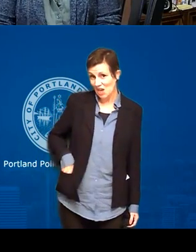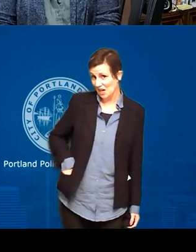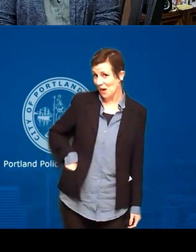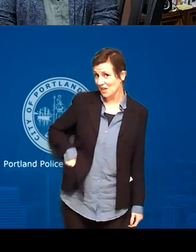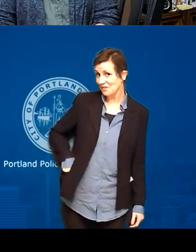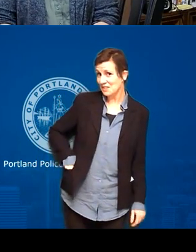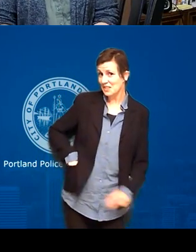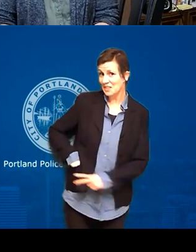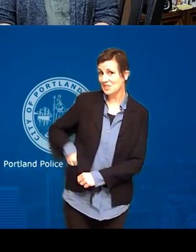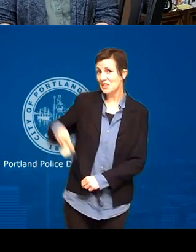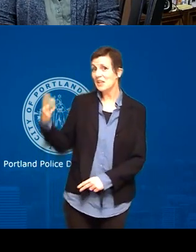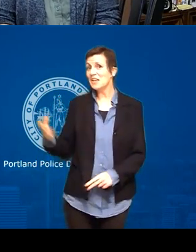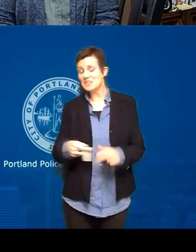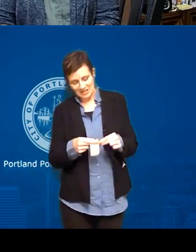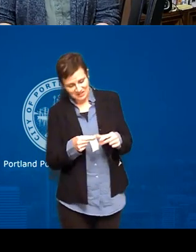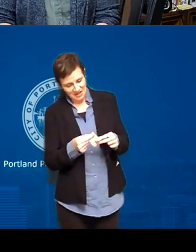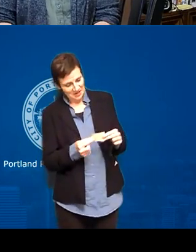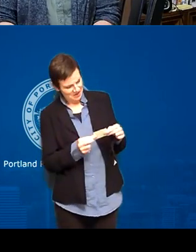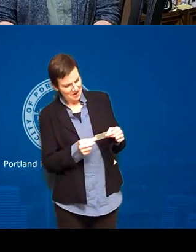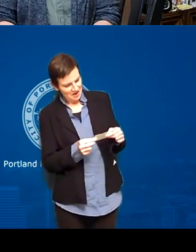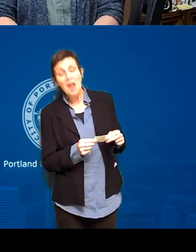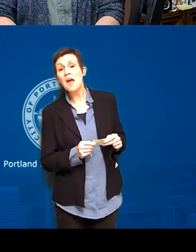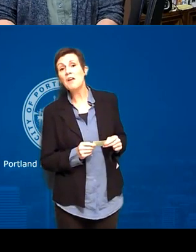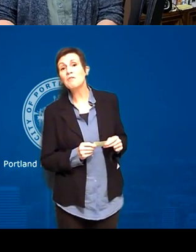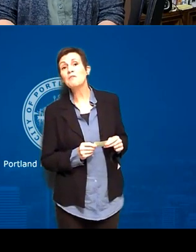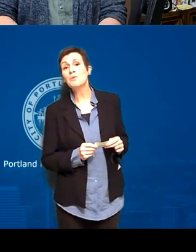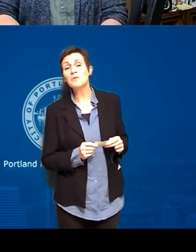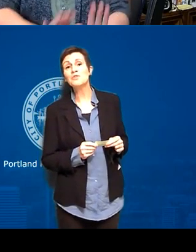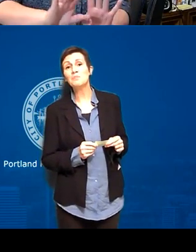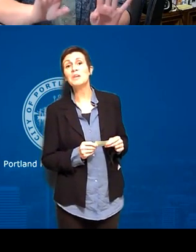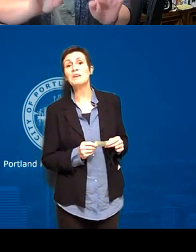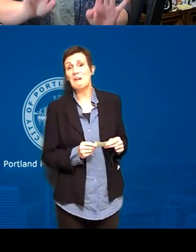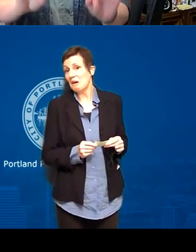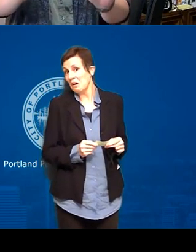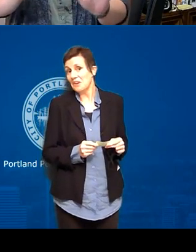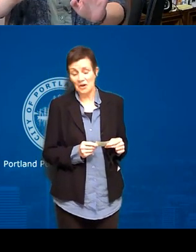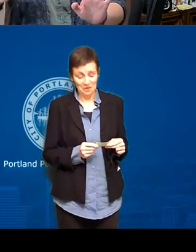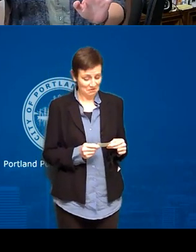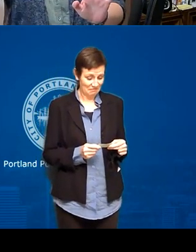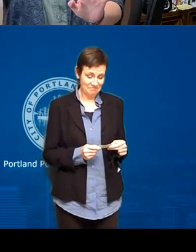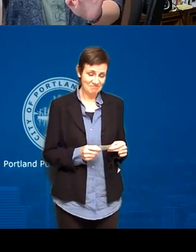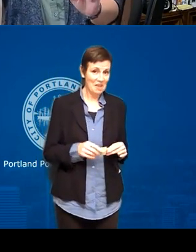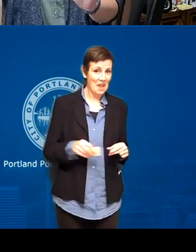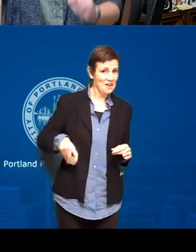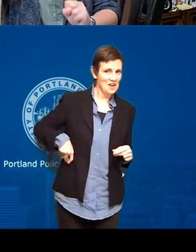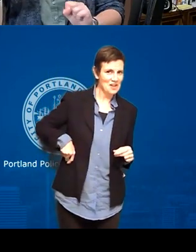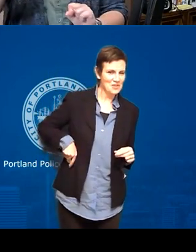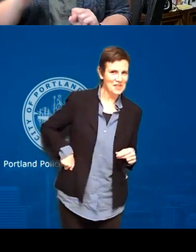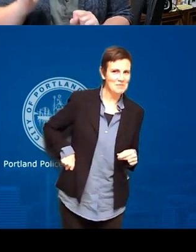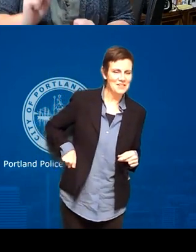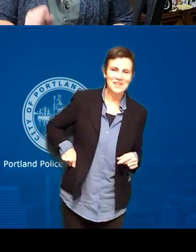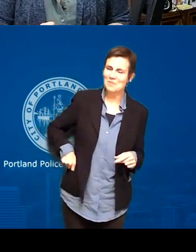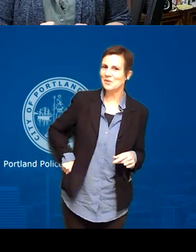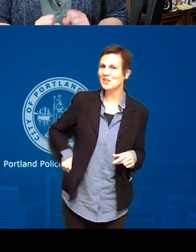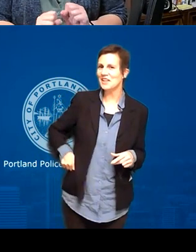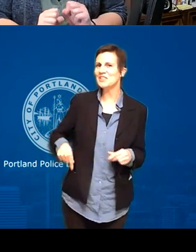in the jacket pocket of the deceased. It says, every funeral should be a downer. Not sure what that